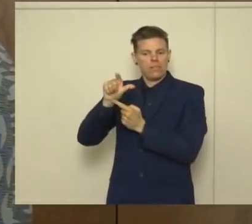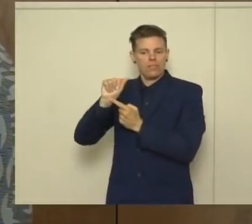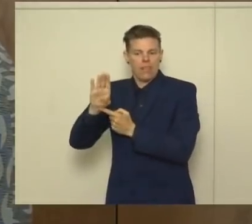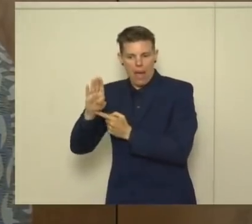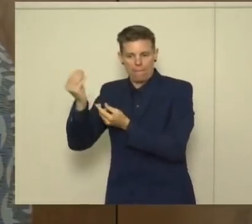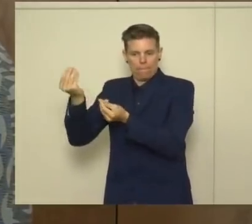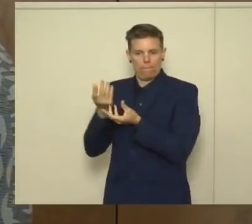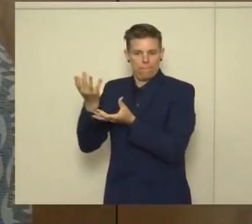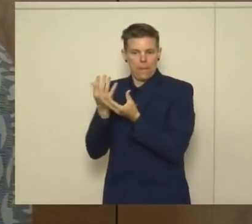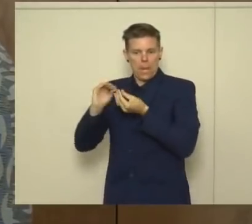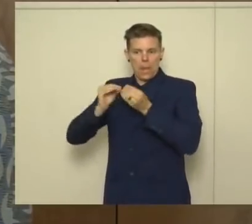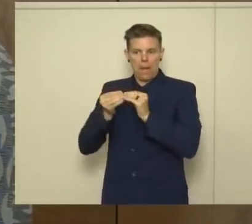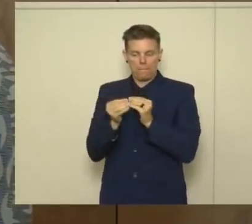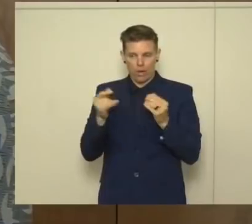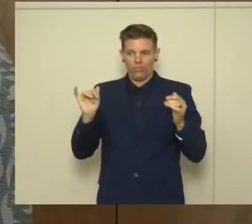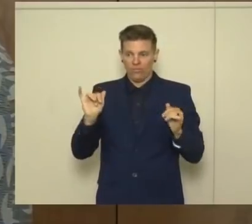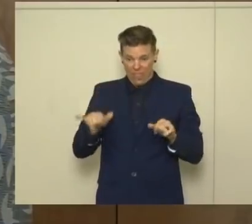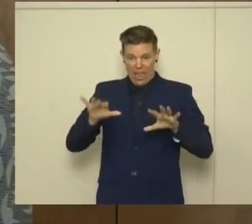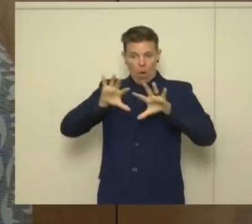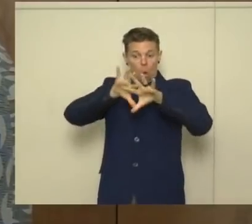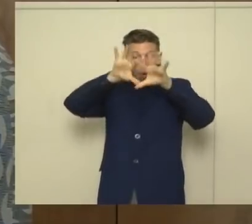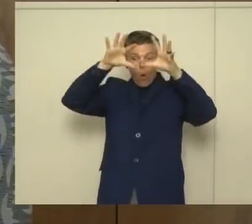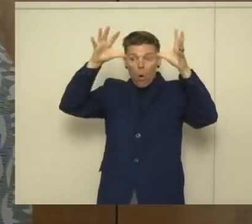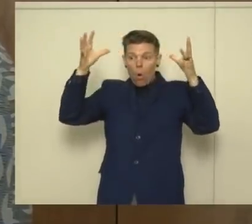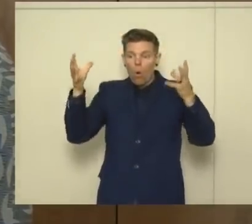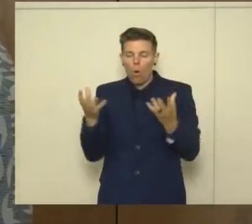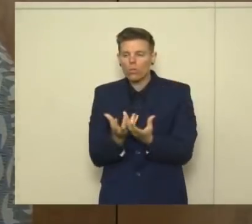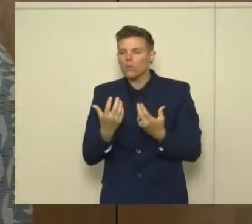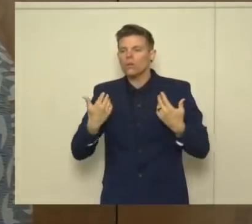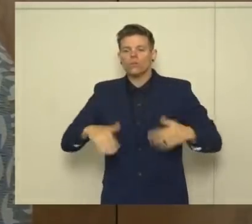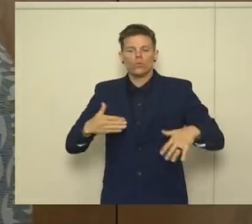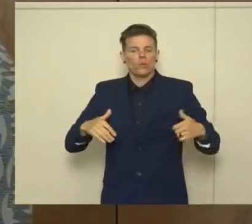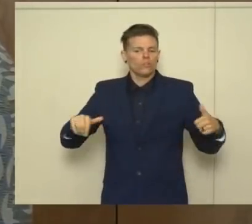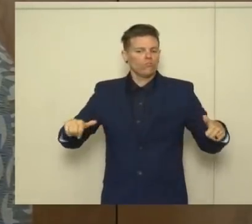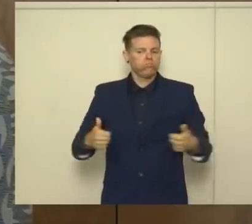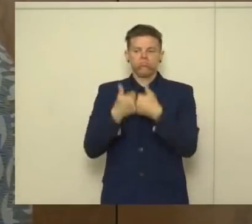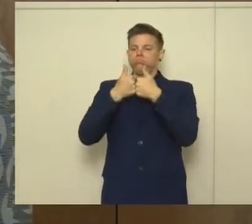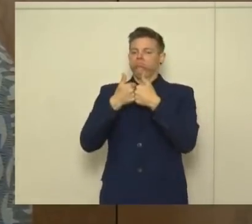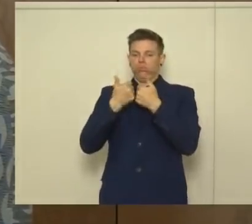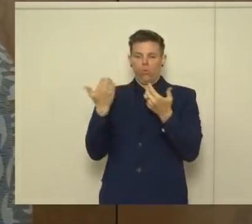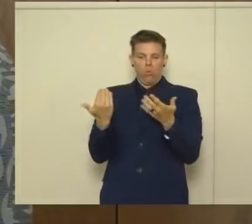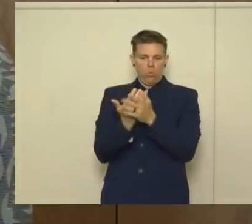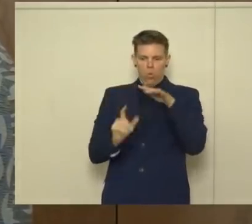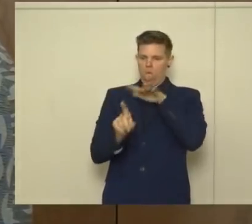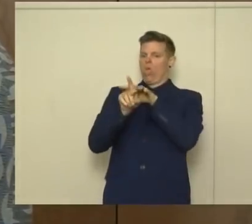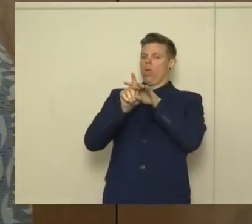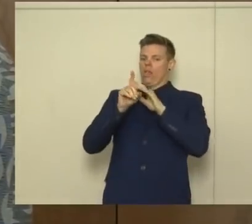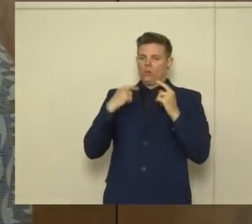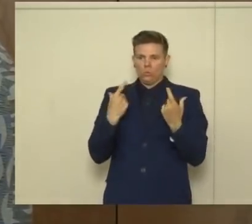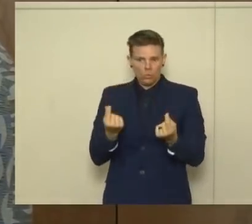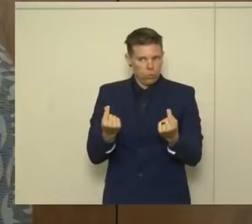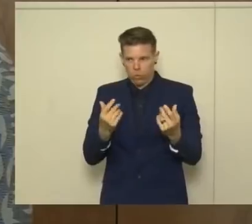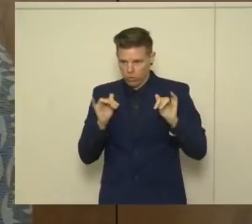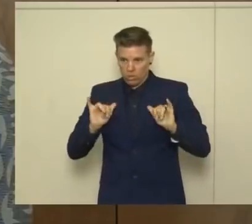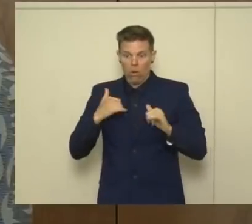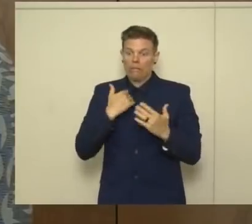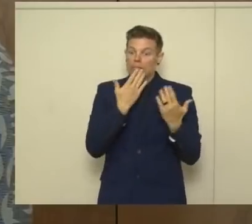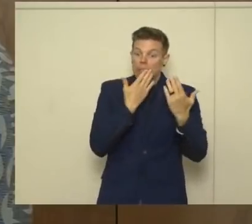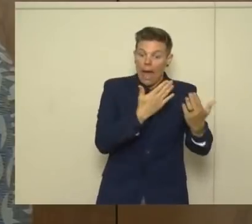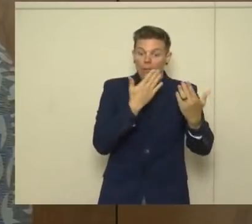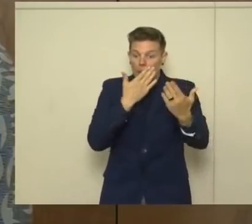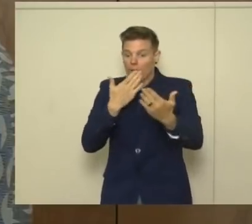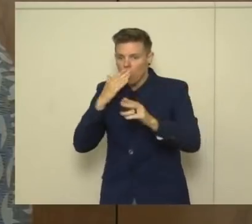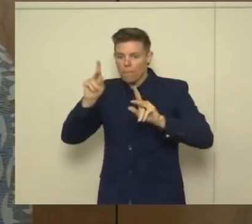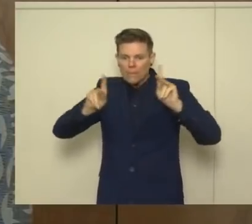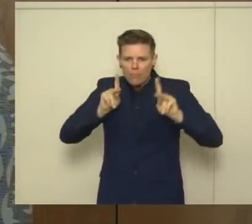has been incredibly challenging. So I thank the folks both in the private sector and the